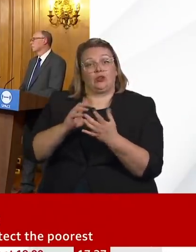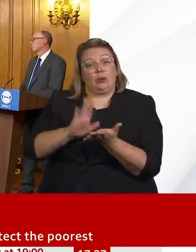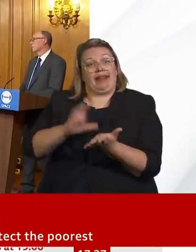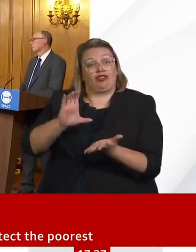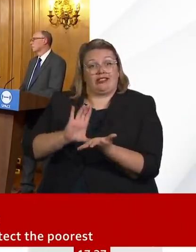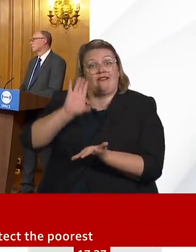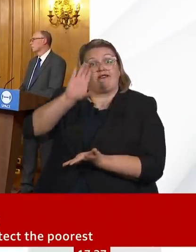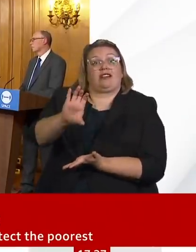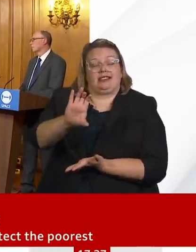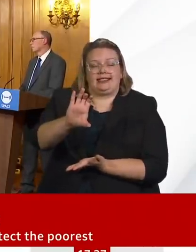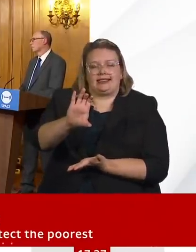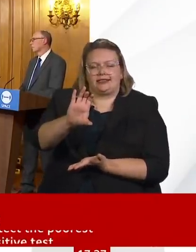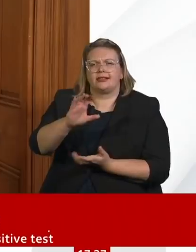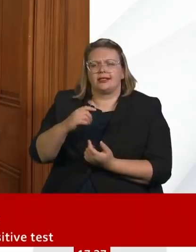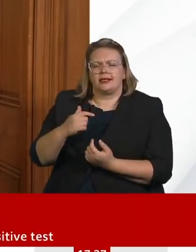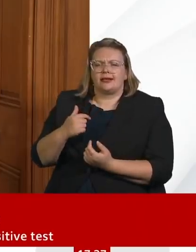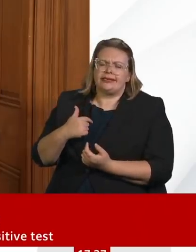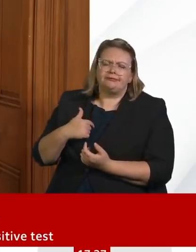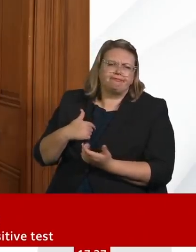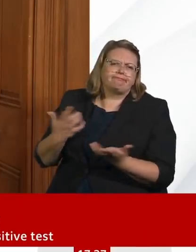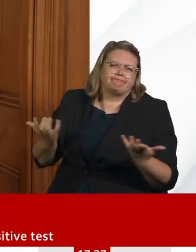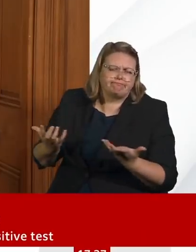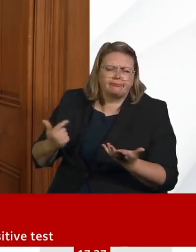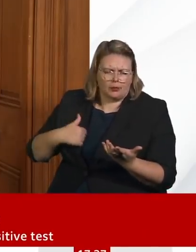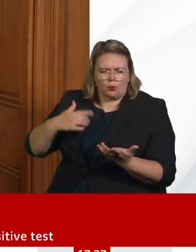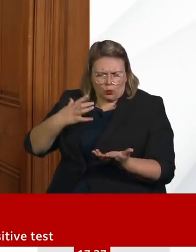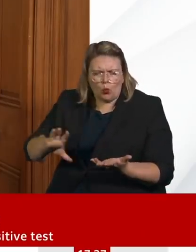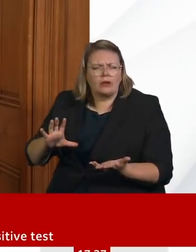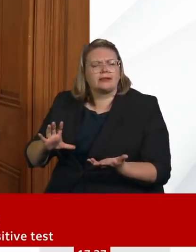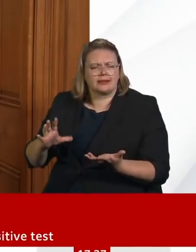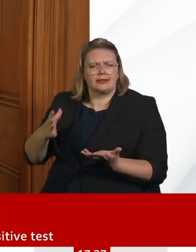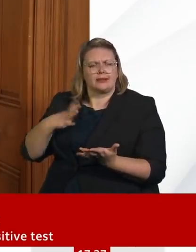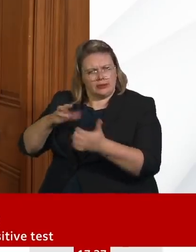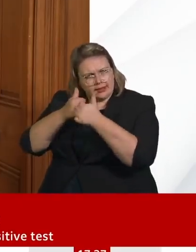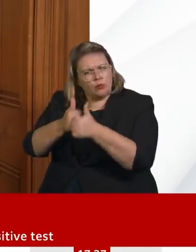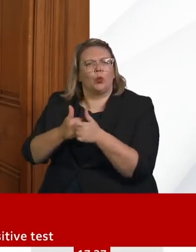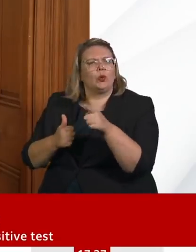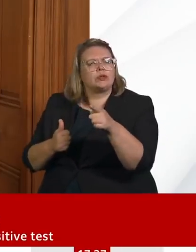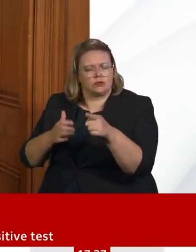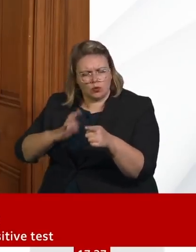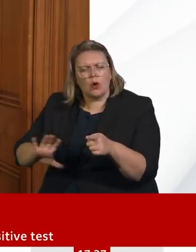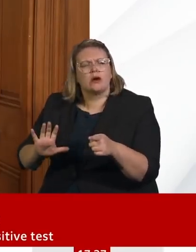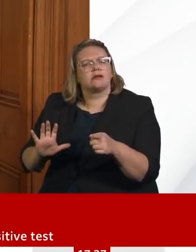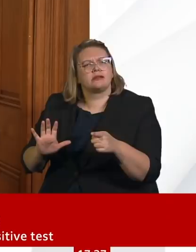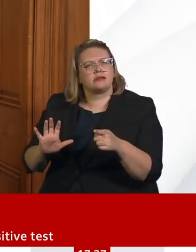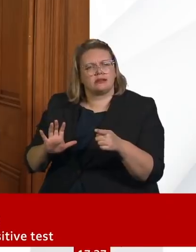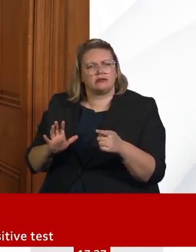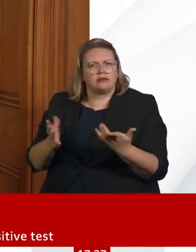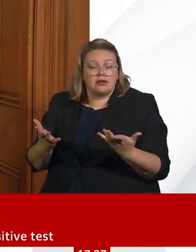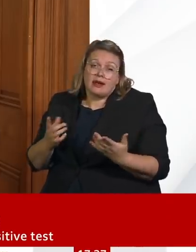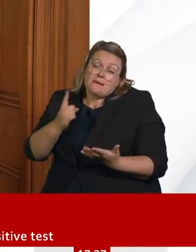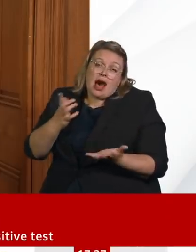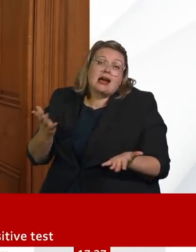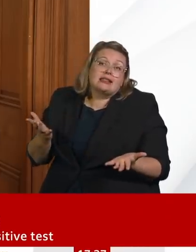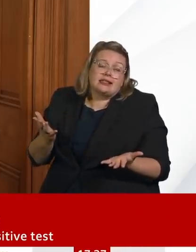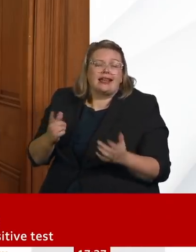Manchester, obviously we want to do more. We want to as we said earlier on today, but for the sake